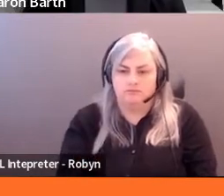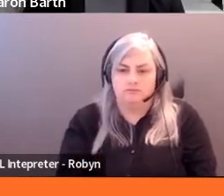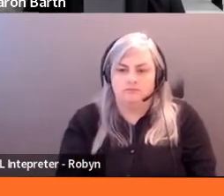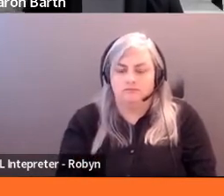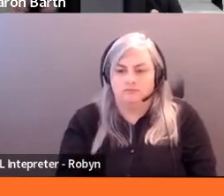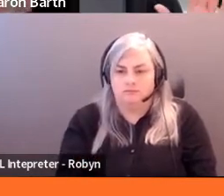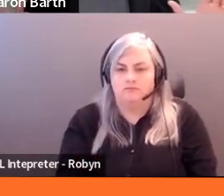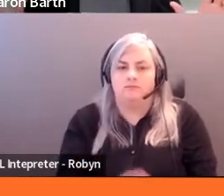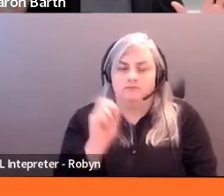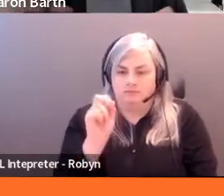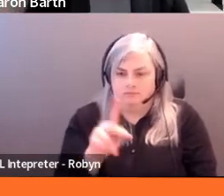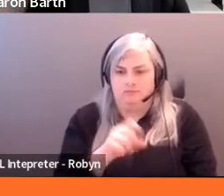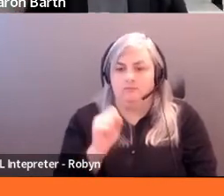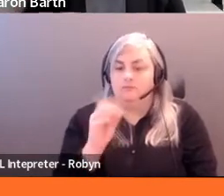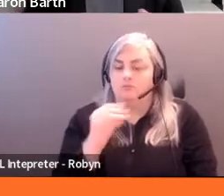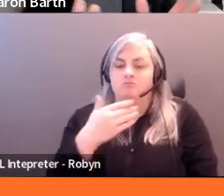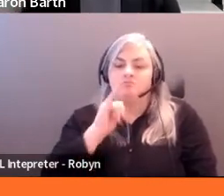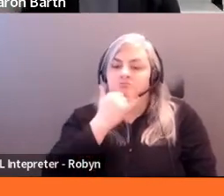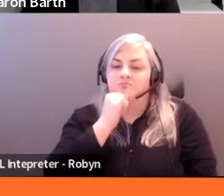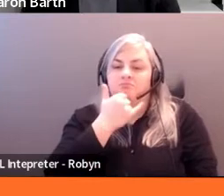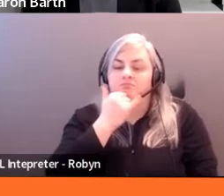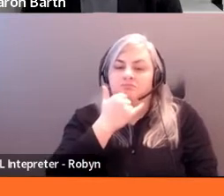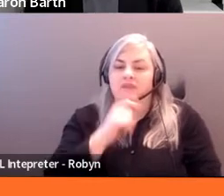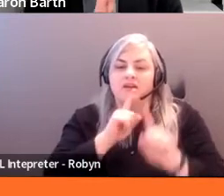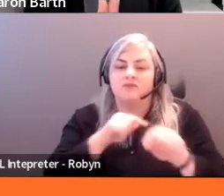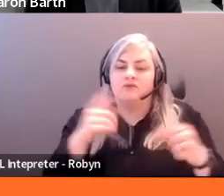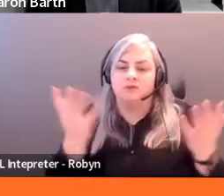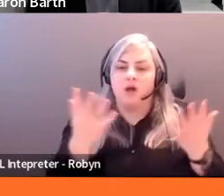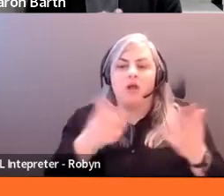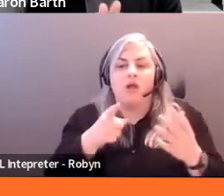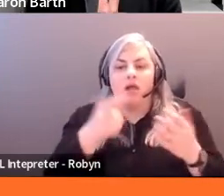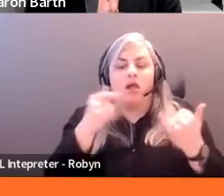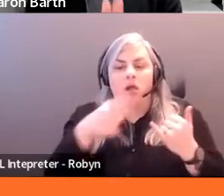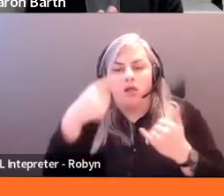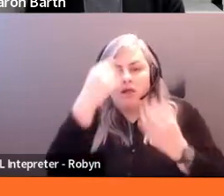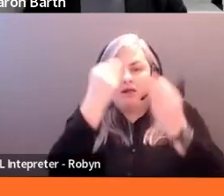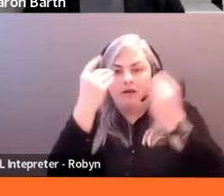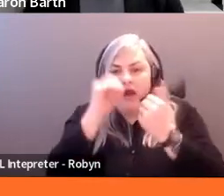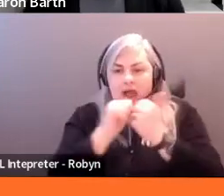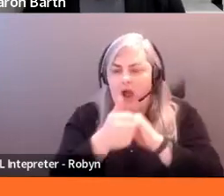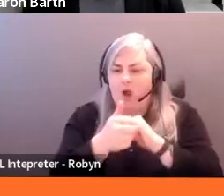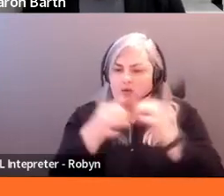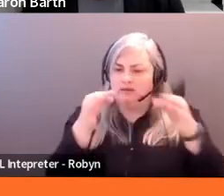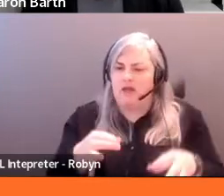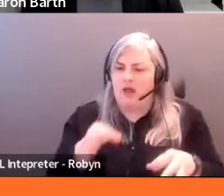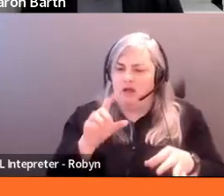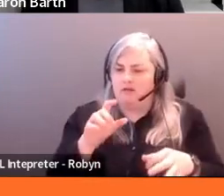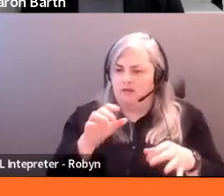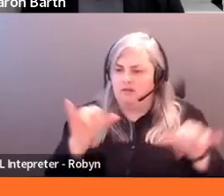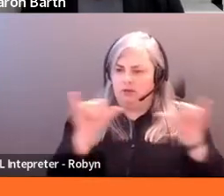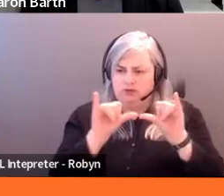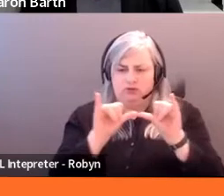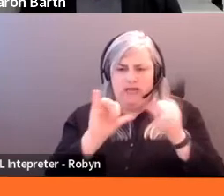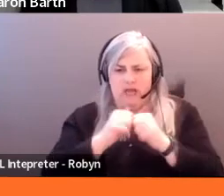Okay, so doesn't matter what the answer is. Now I want you to reflect on, how did you get there? What